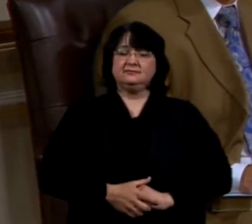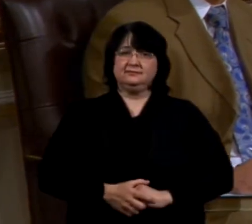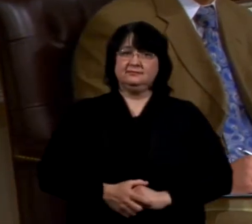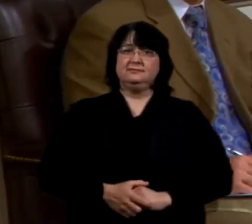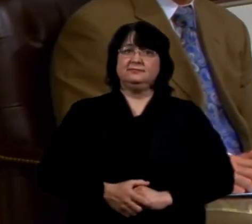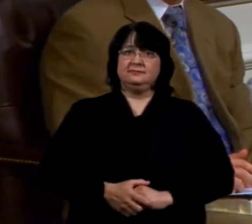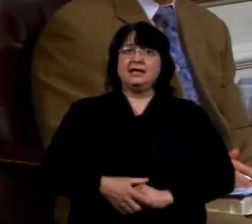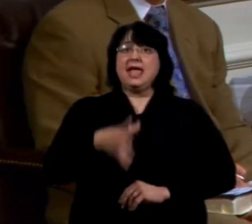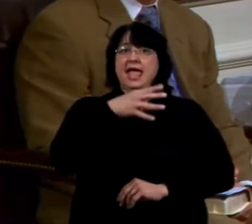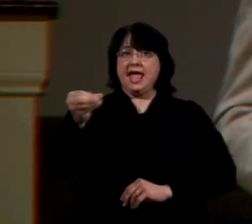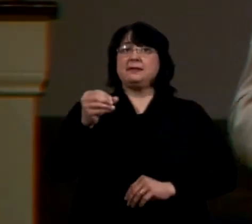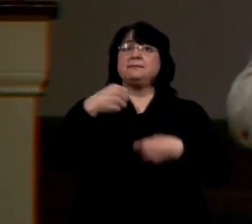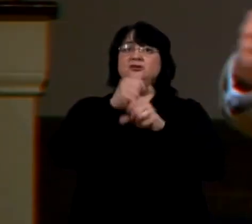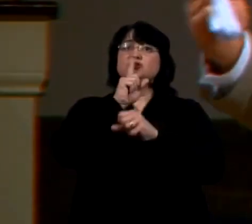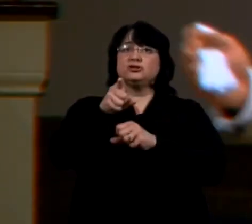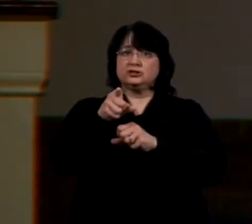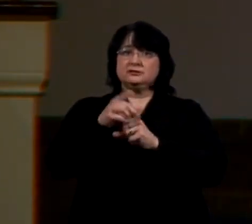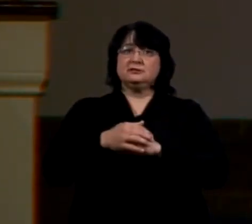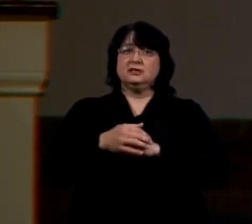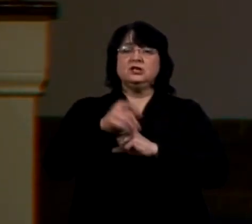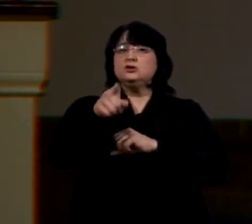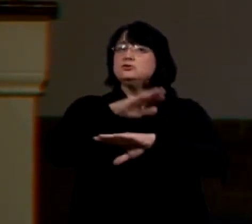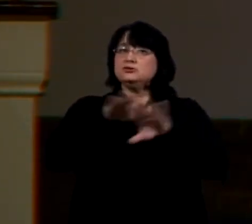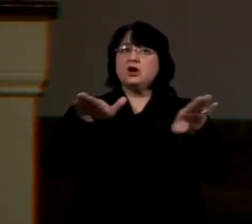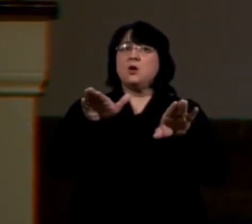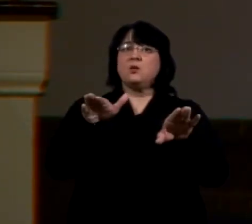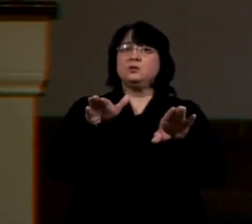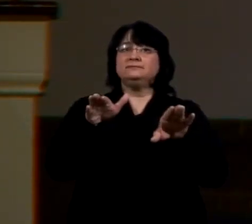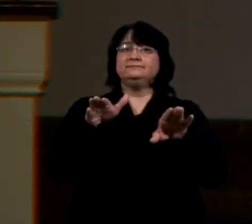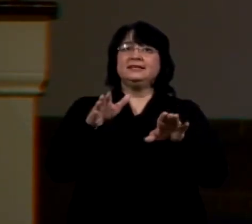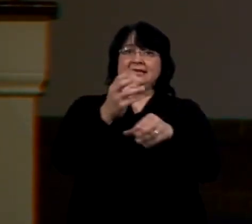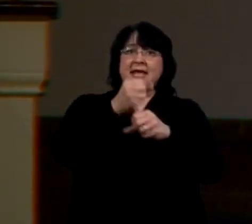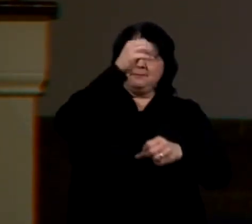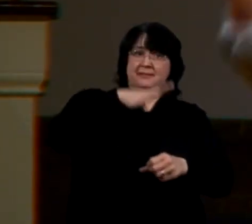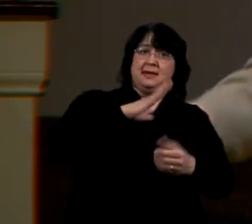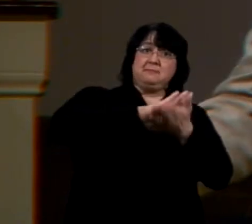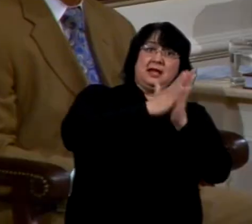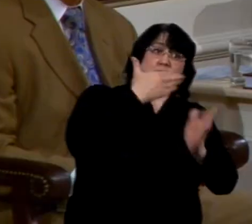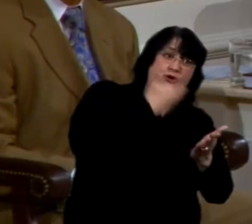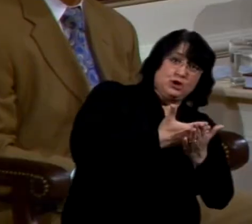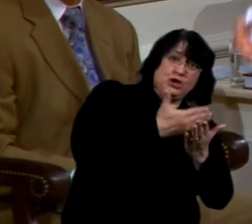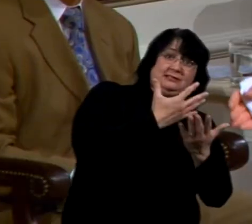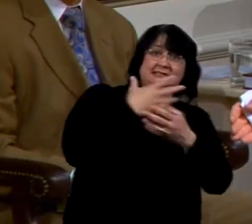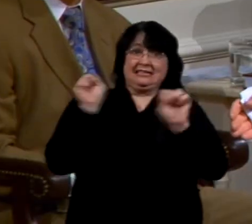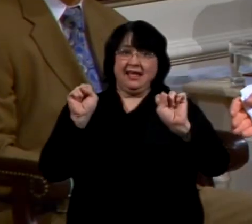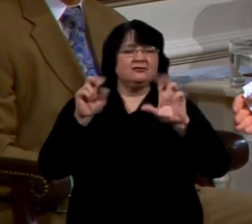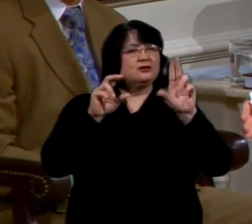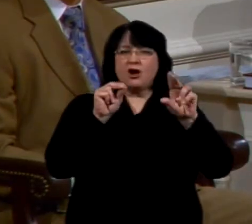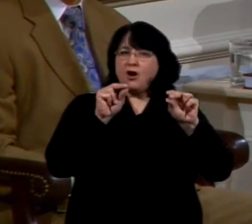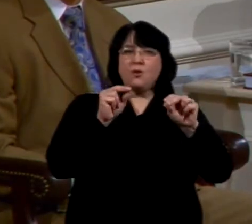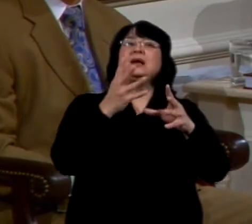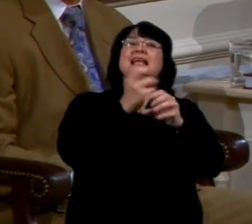So make sure that, you don't get a man good to get him saved. You get a man saved to get him good.